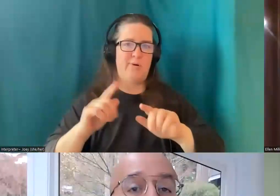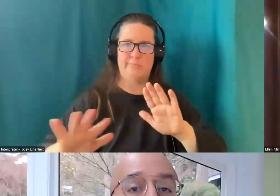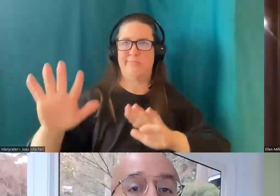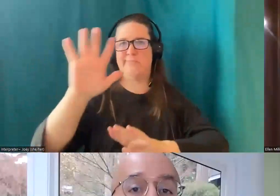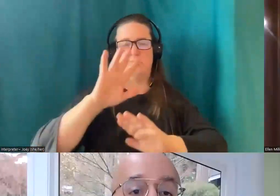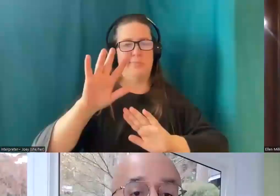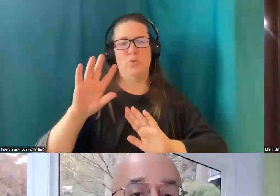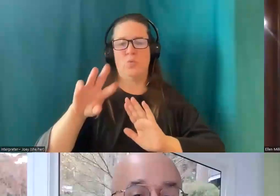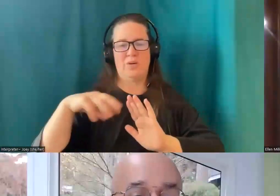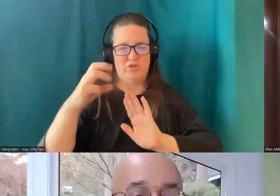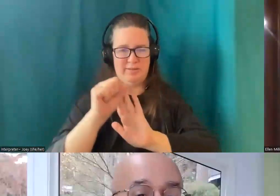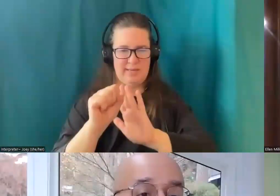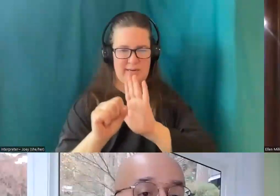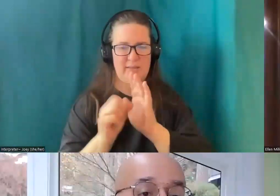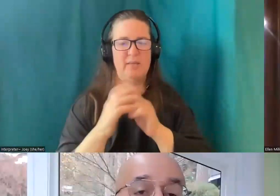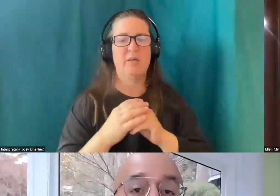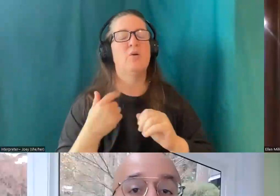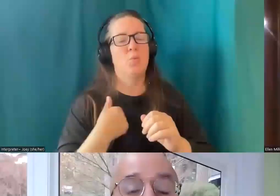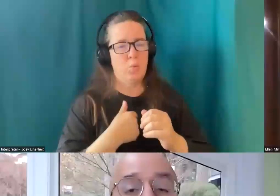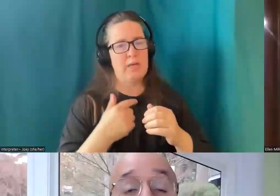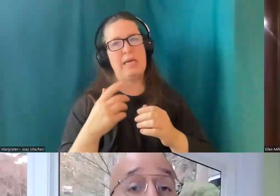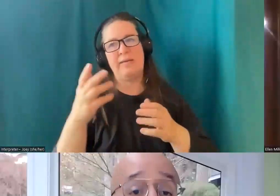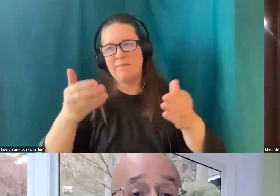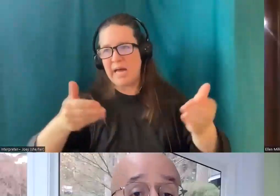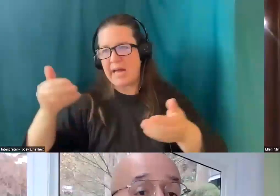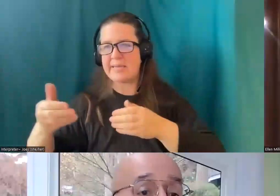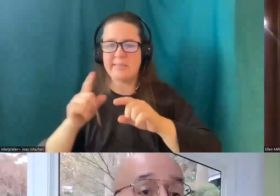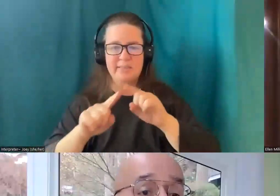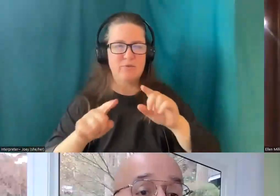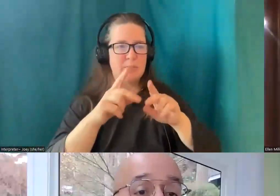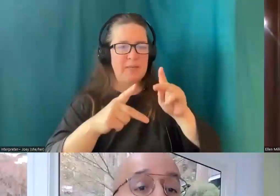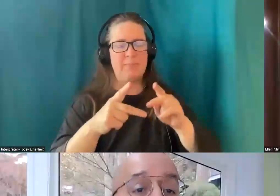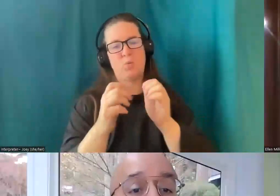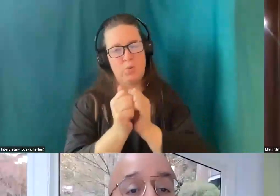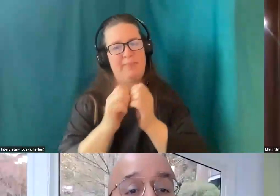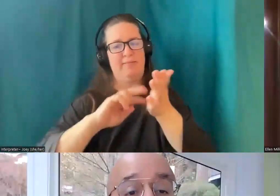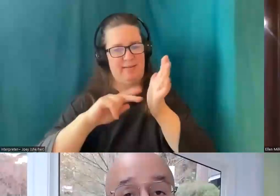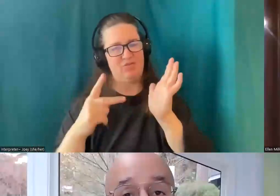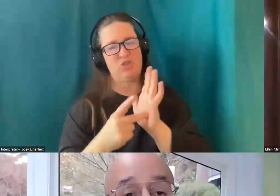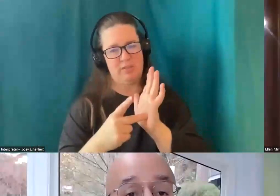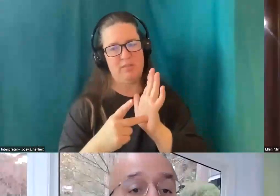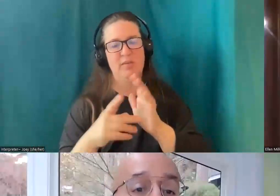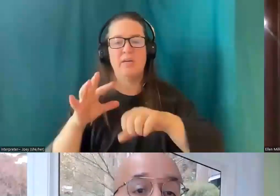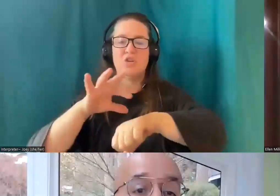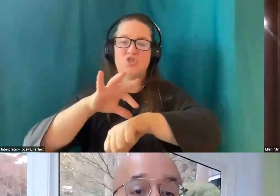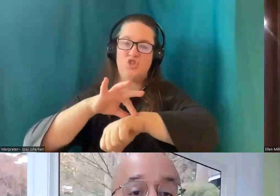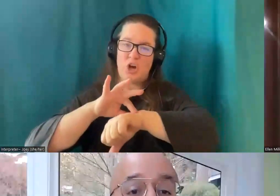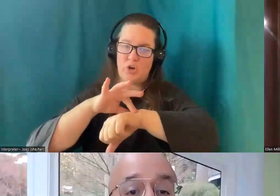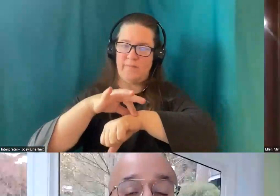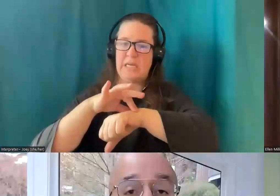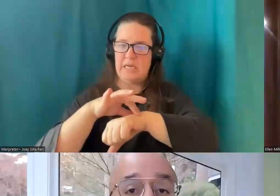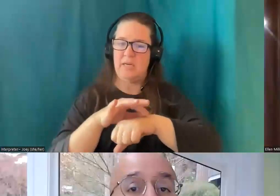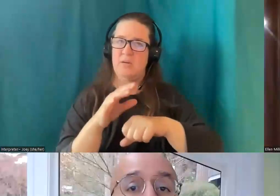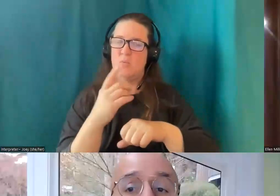invite groups from across the state, and geography will be a factor in award distribution with consideration given